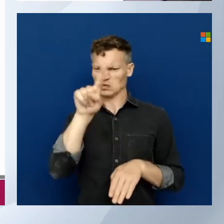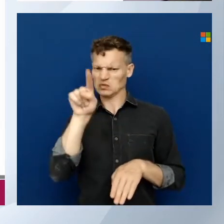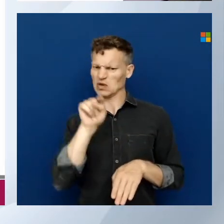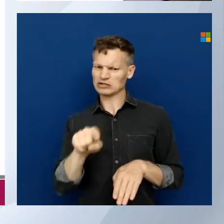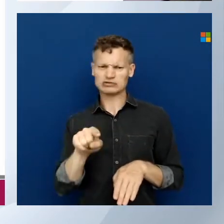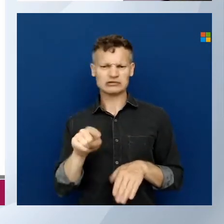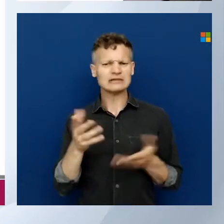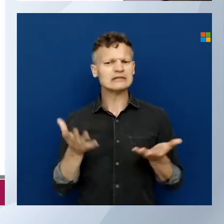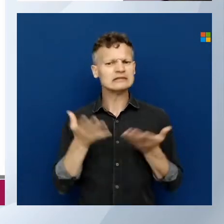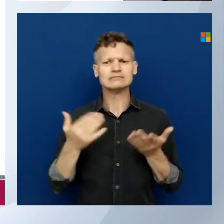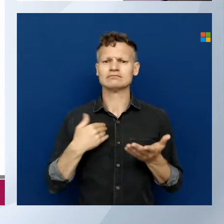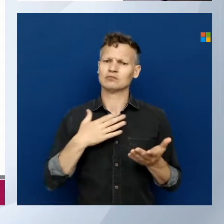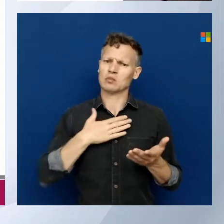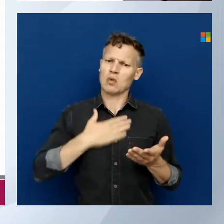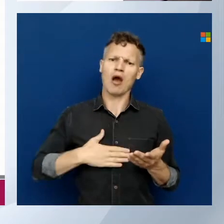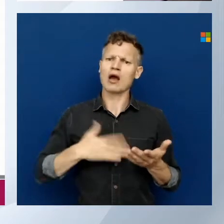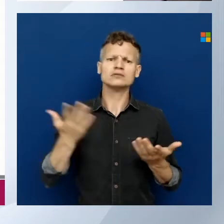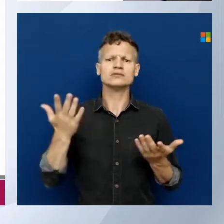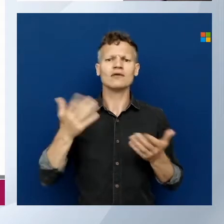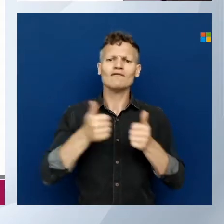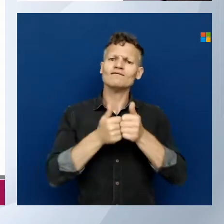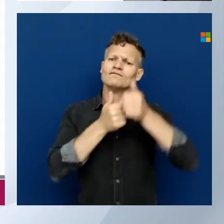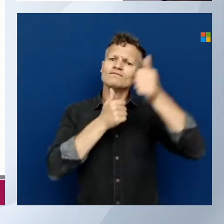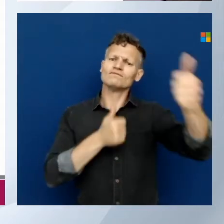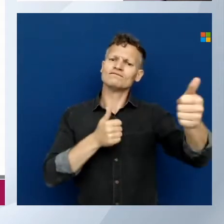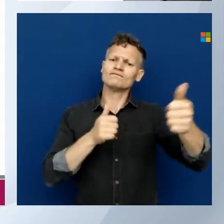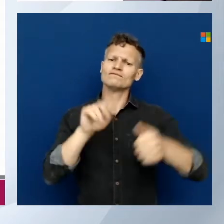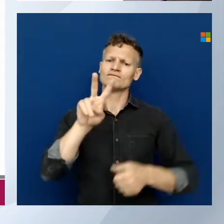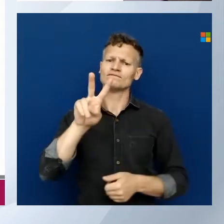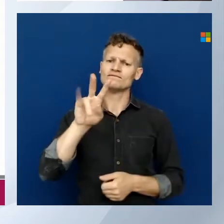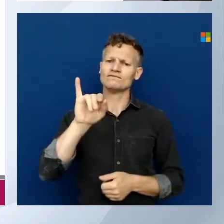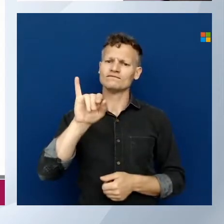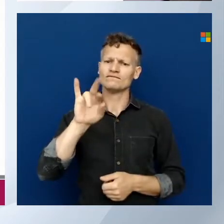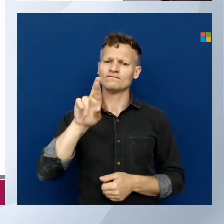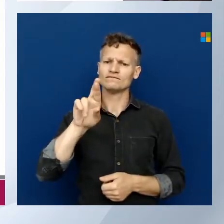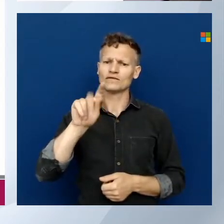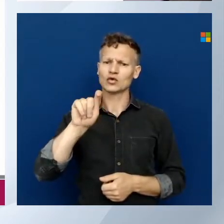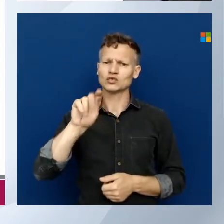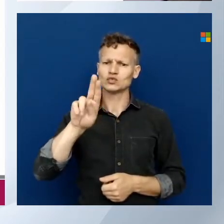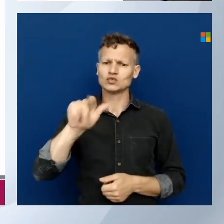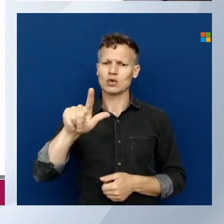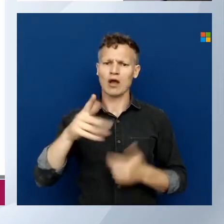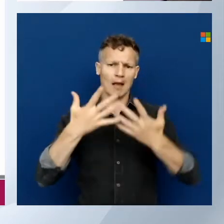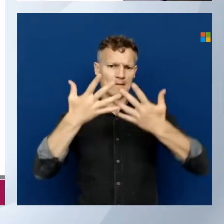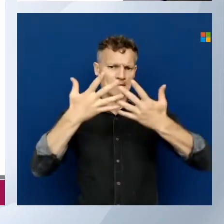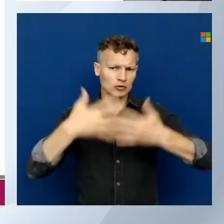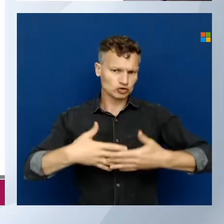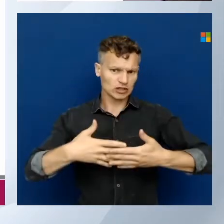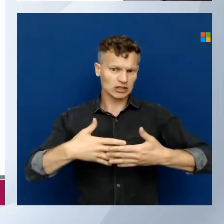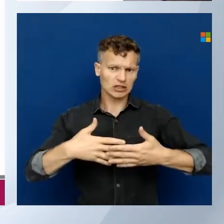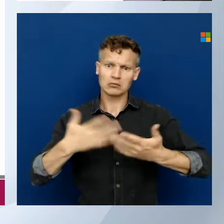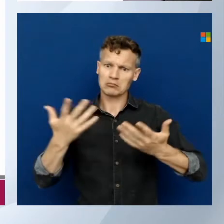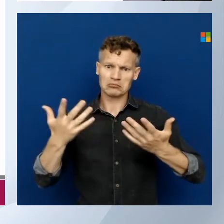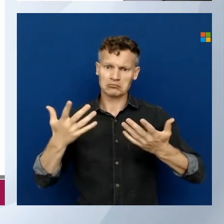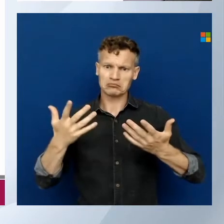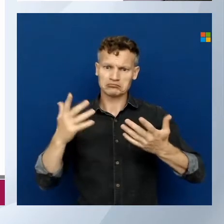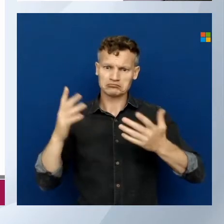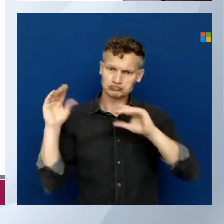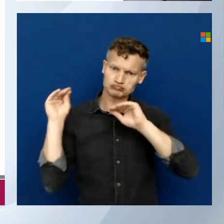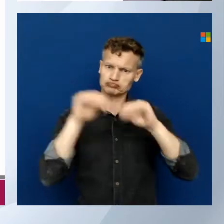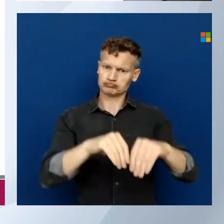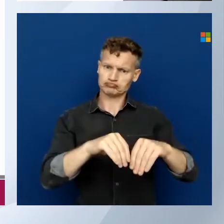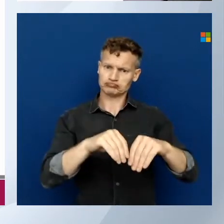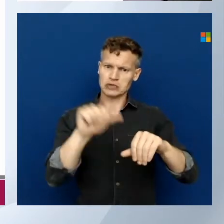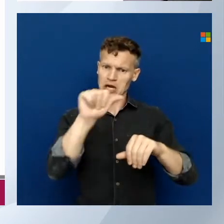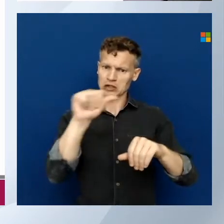Azure. So I started going to the marketplace, select the fact that I wanted to create a virtual